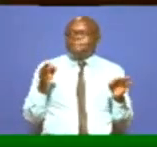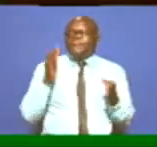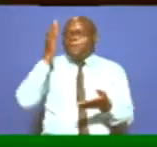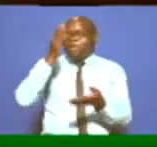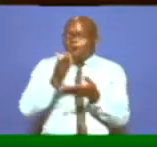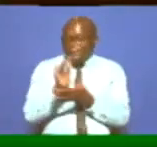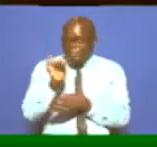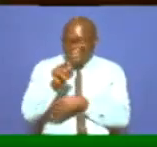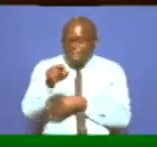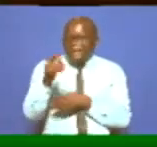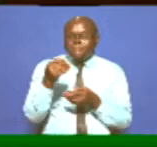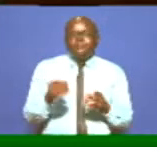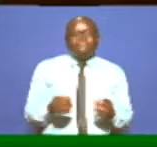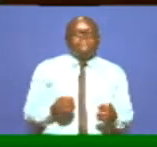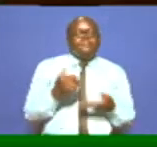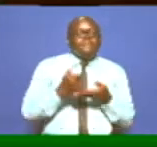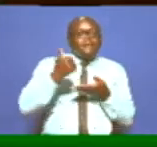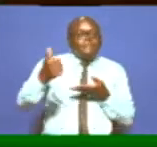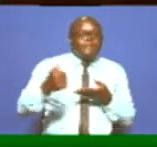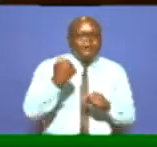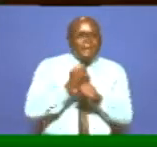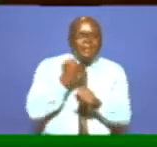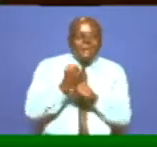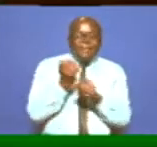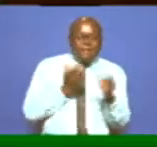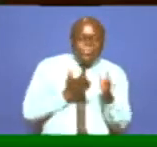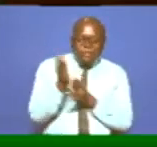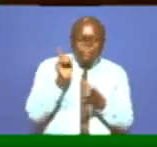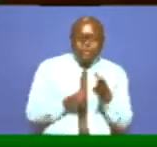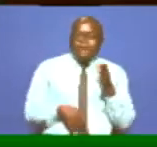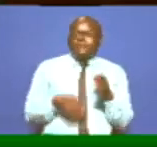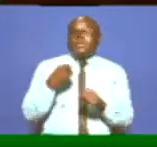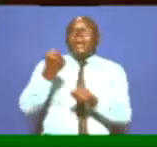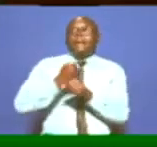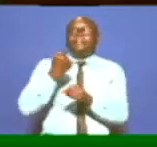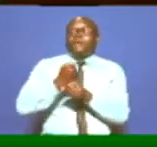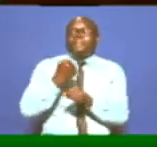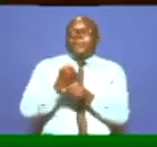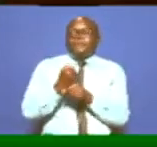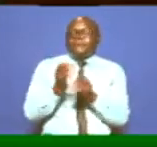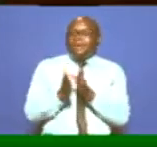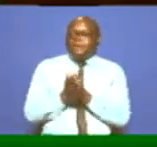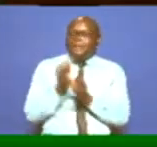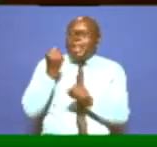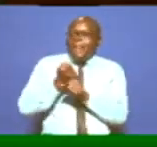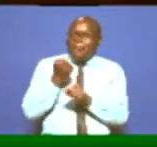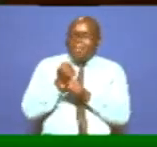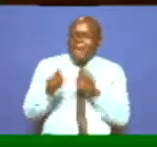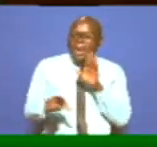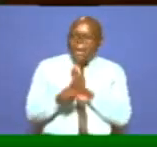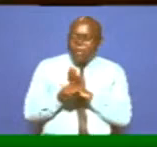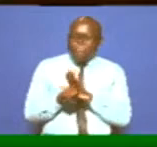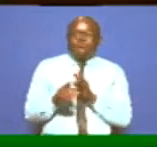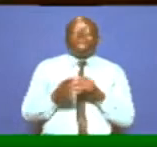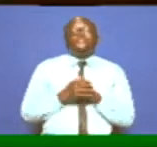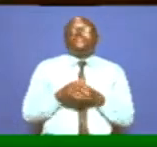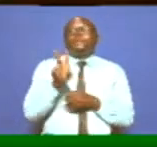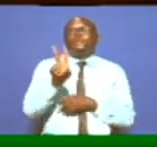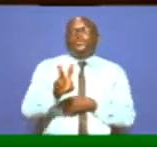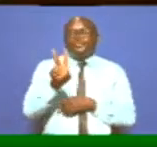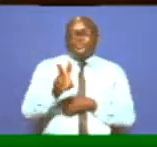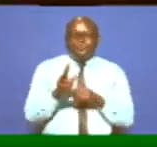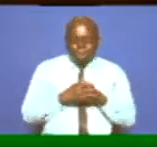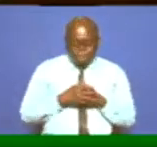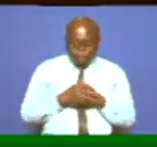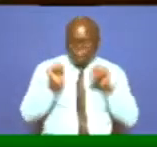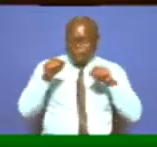the suspension was carried in accordance with the employment and labor laws? Two, could